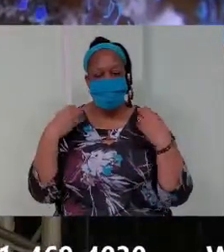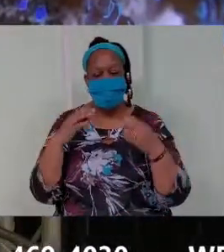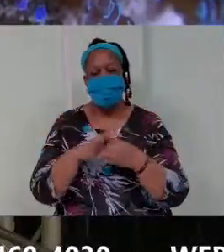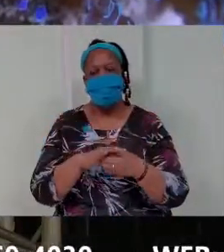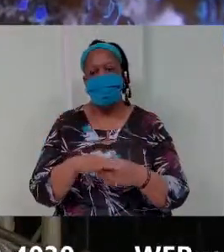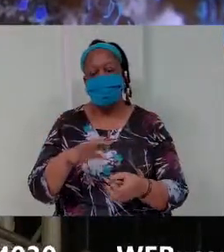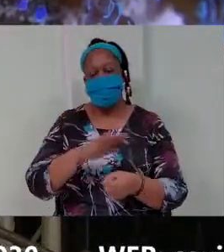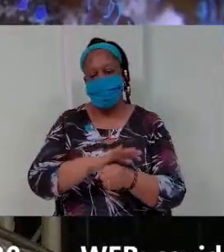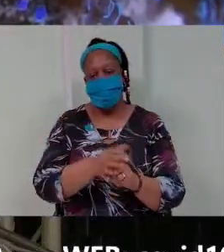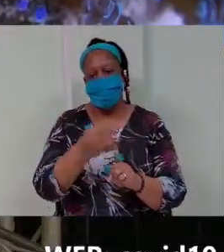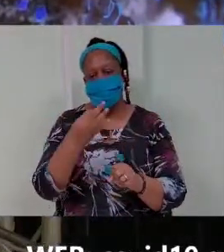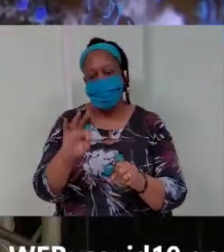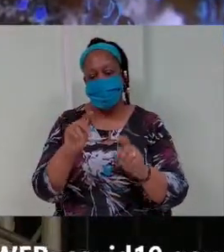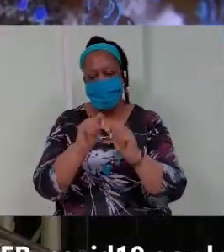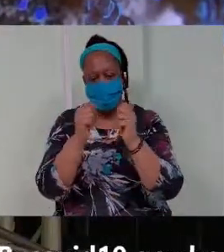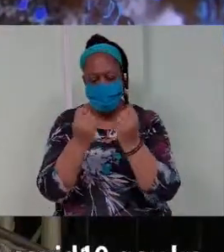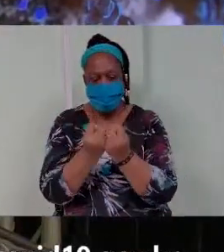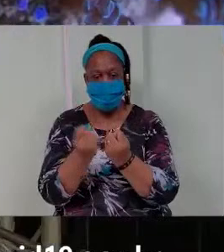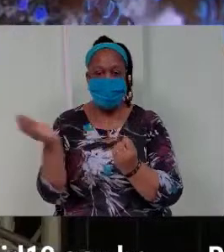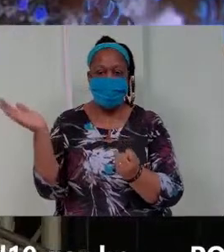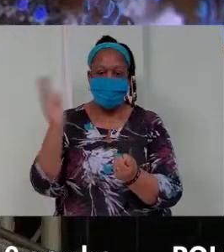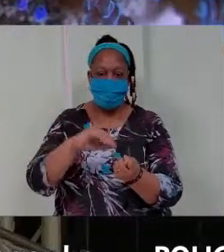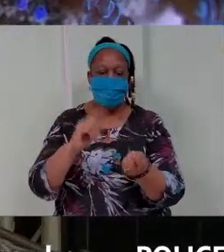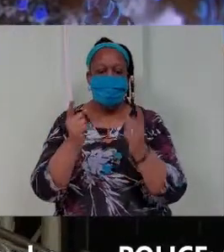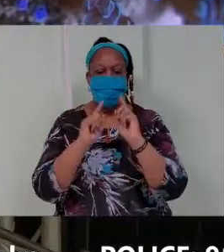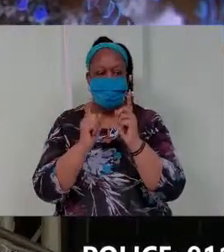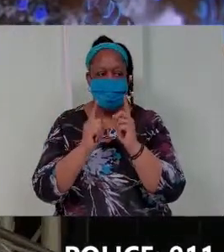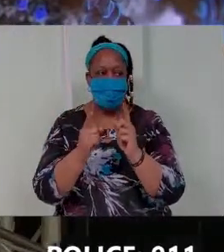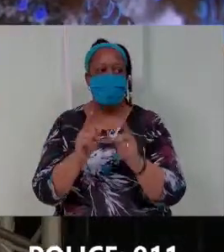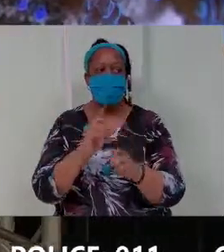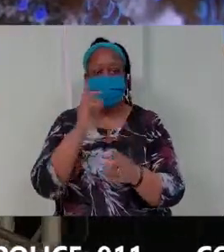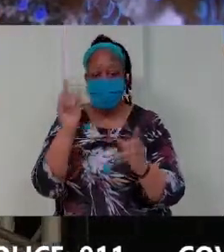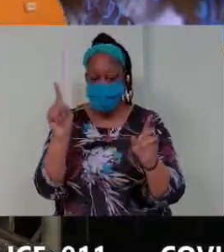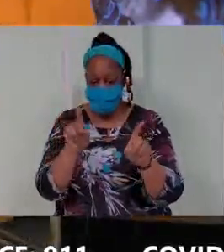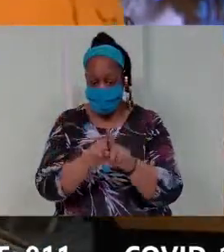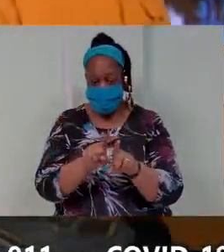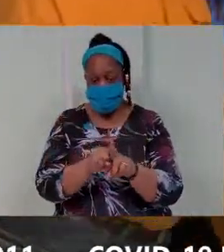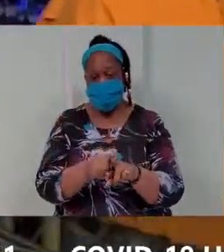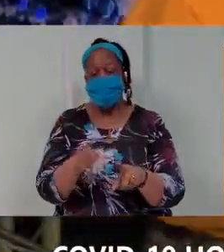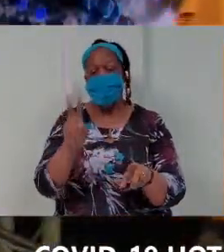COVID-19 National Task Force, to address us. Mr. Samuel.